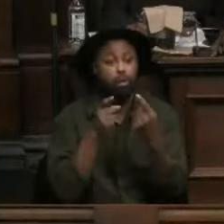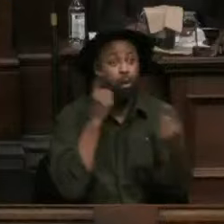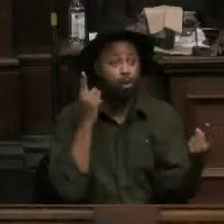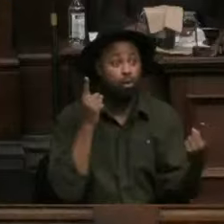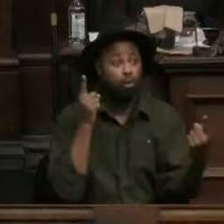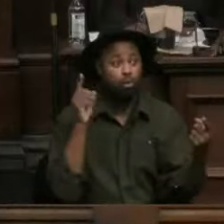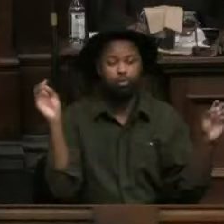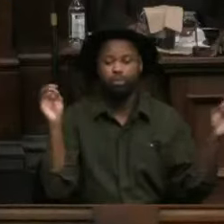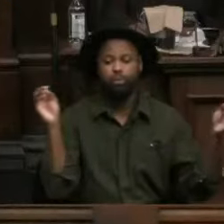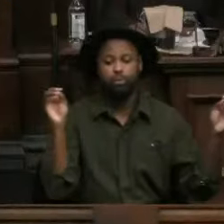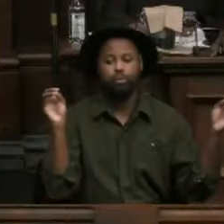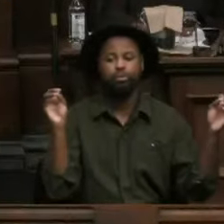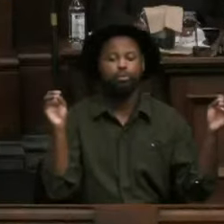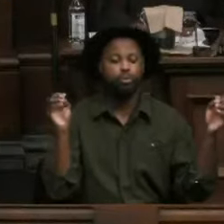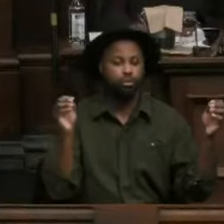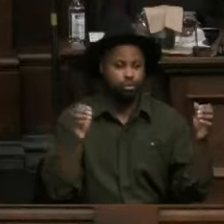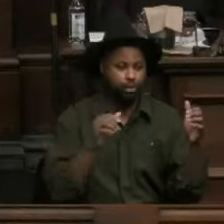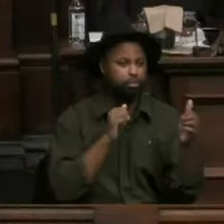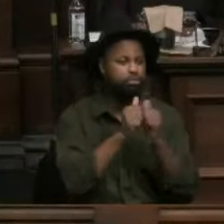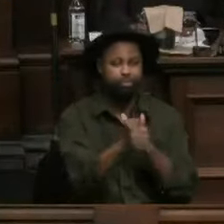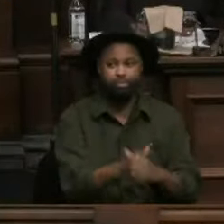opposed? Motion carries.